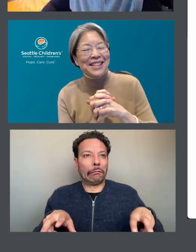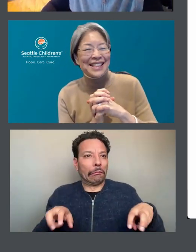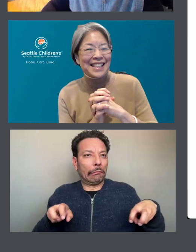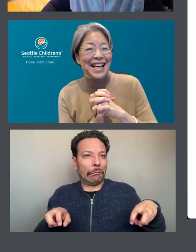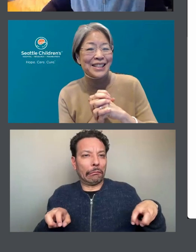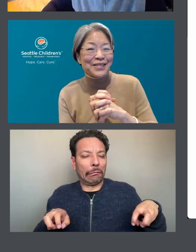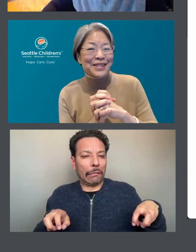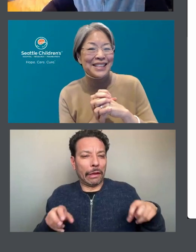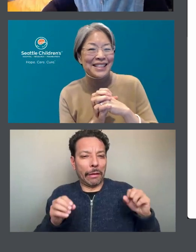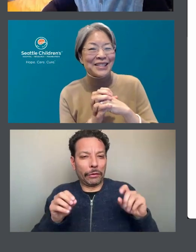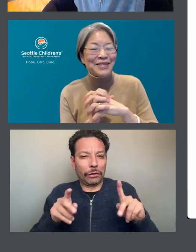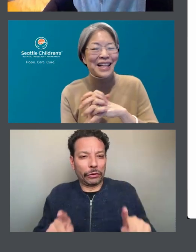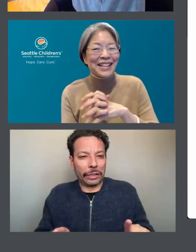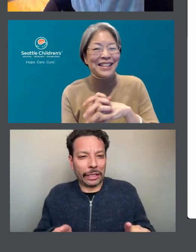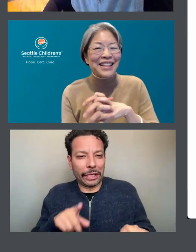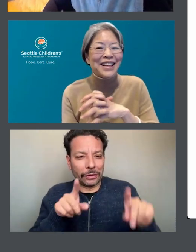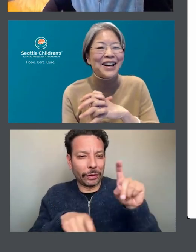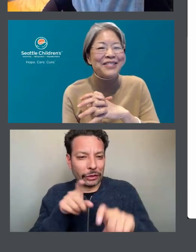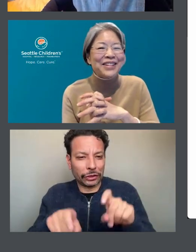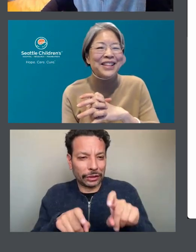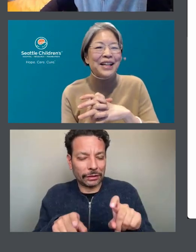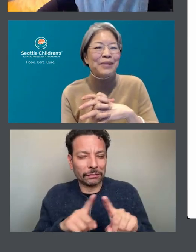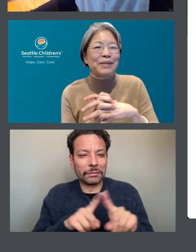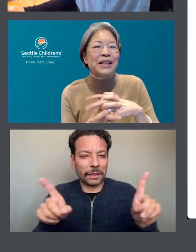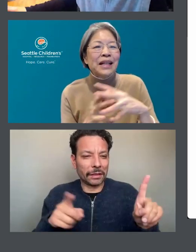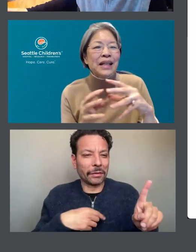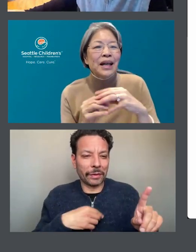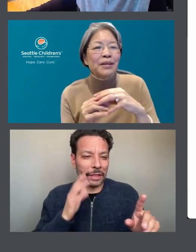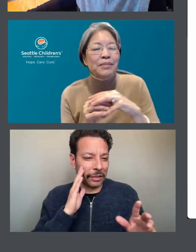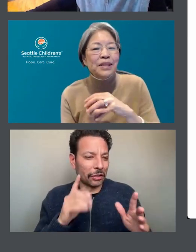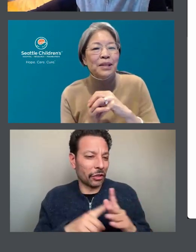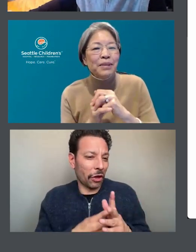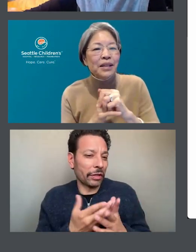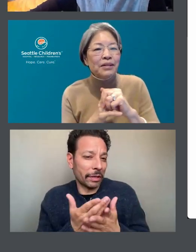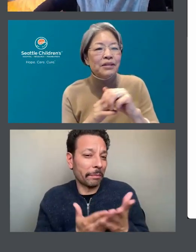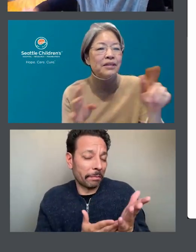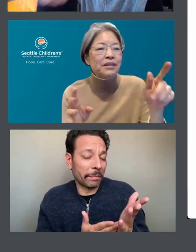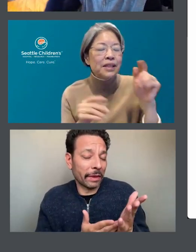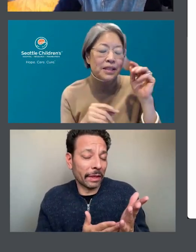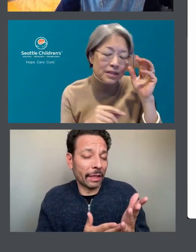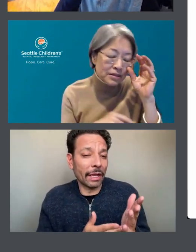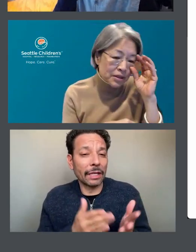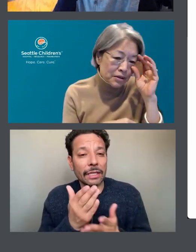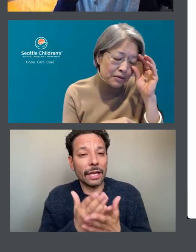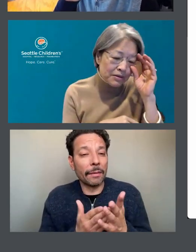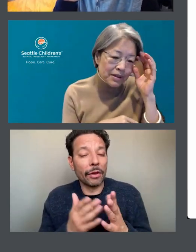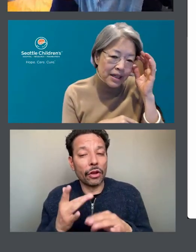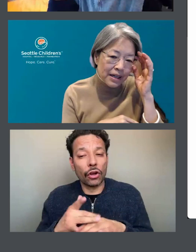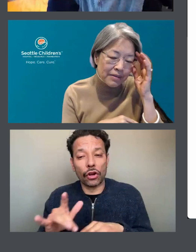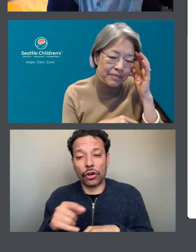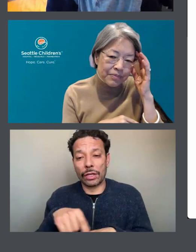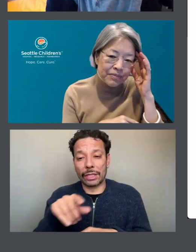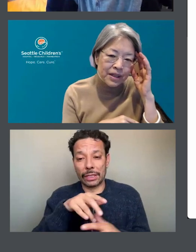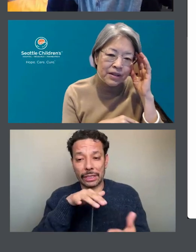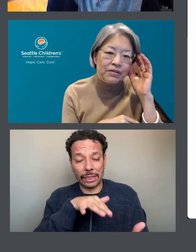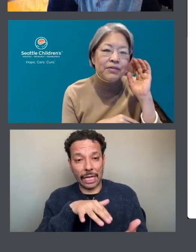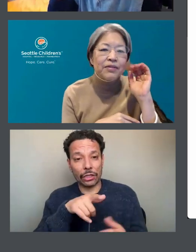the opportunity to ask questions, but I'll kick off with a couple. Some of the earlier studies you showed